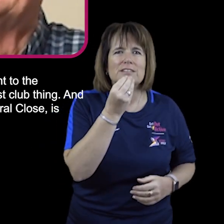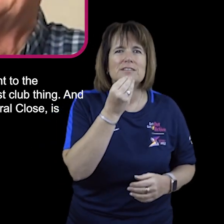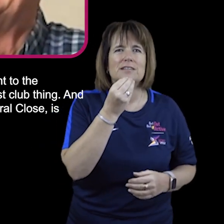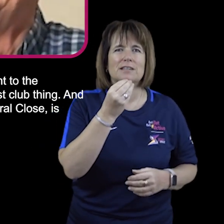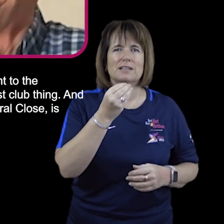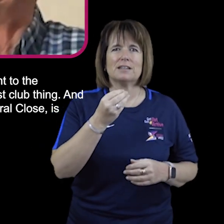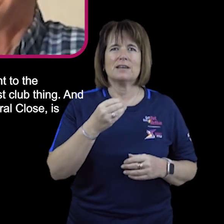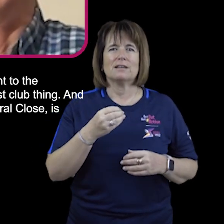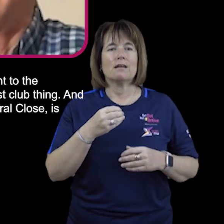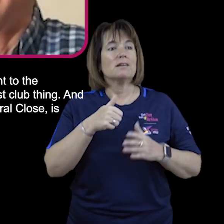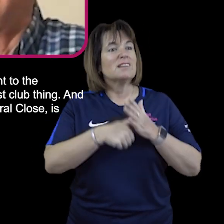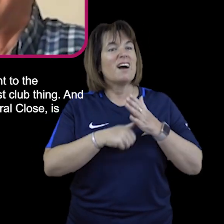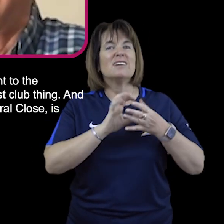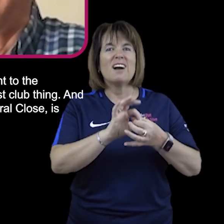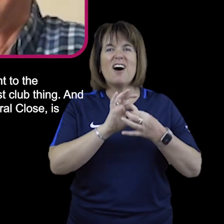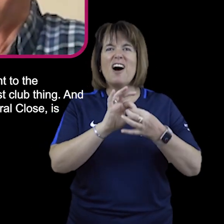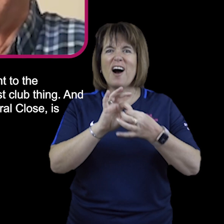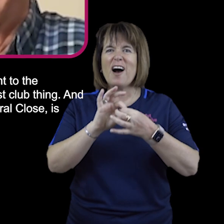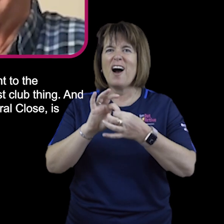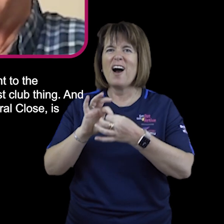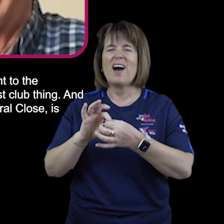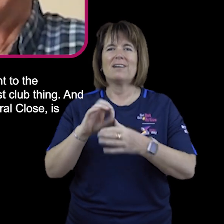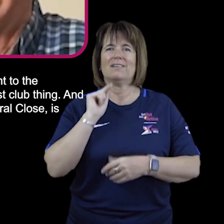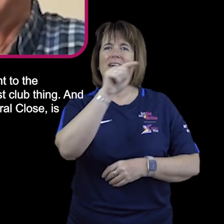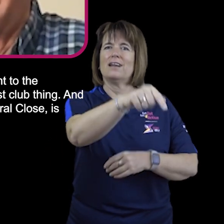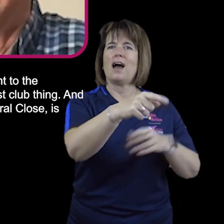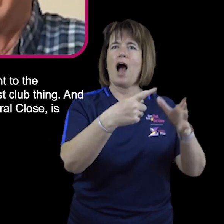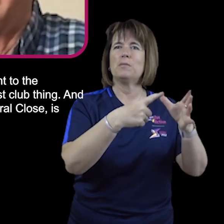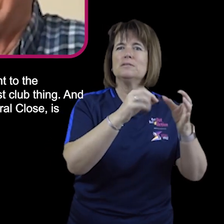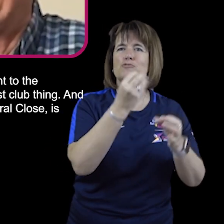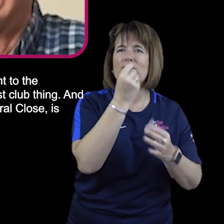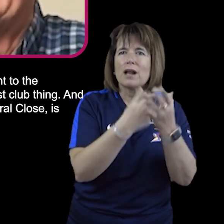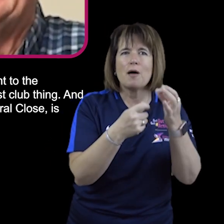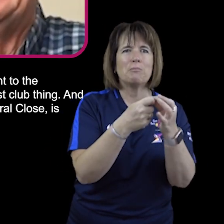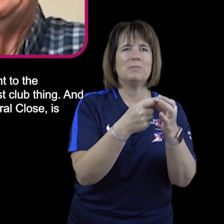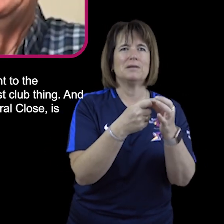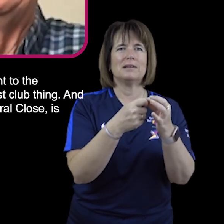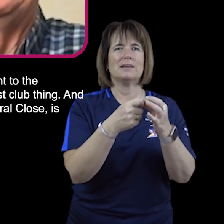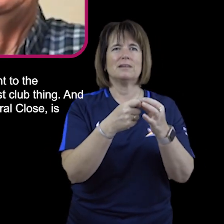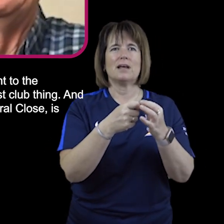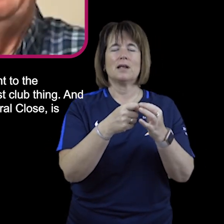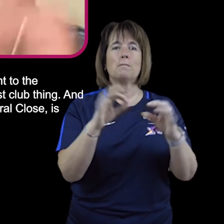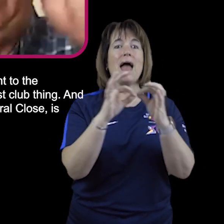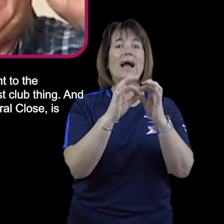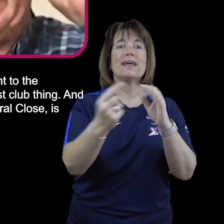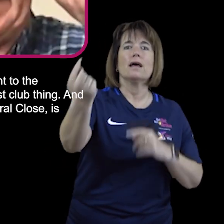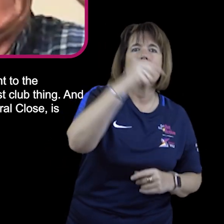up. So that's how I got into the elaborate / breakfast club thing. And